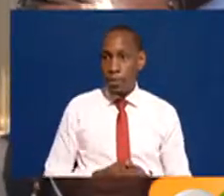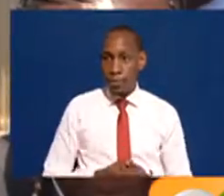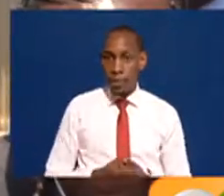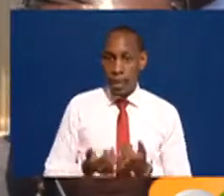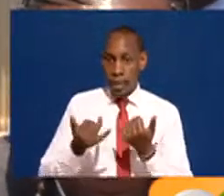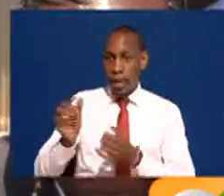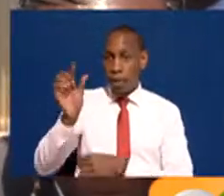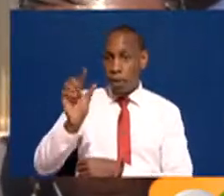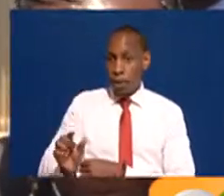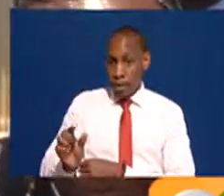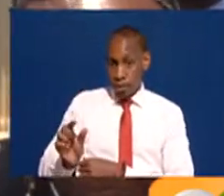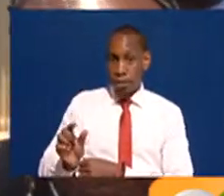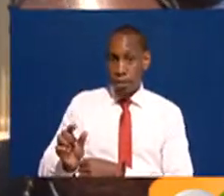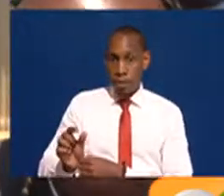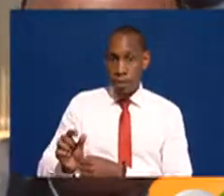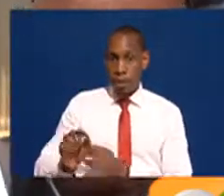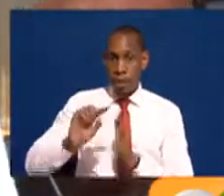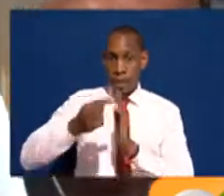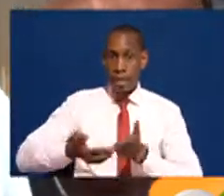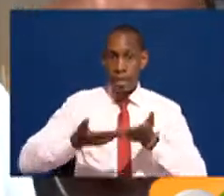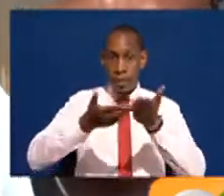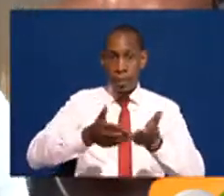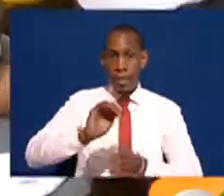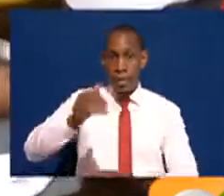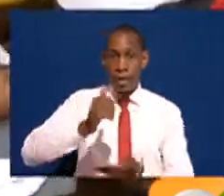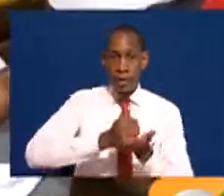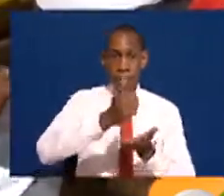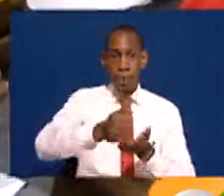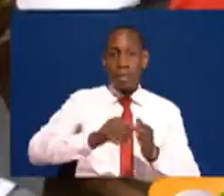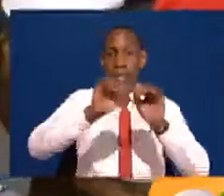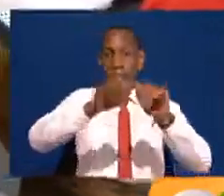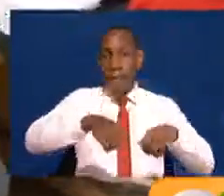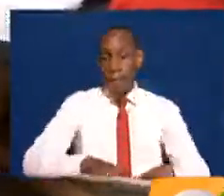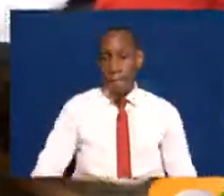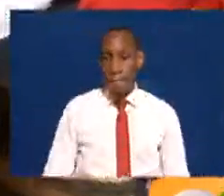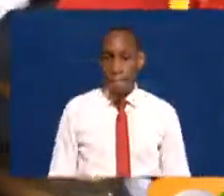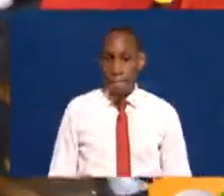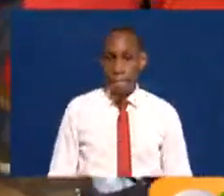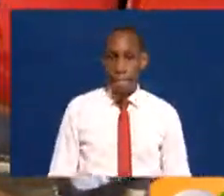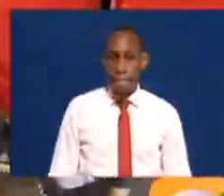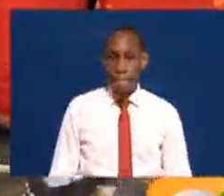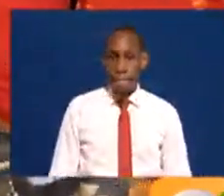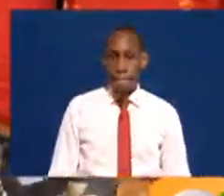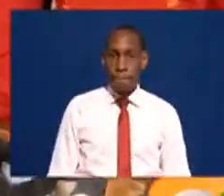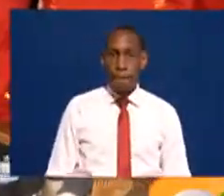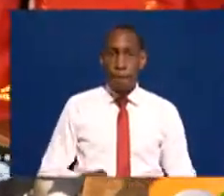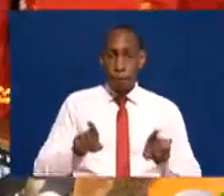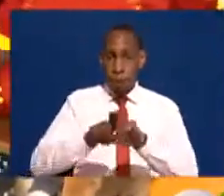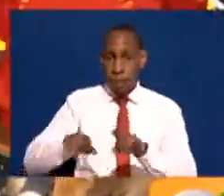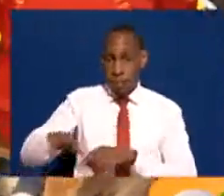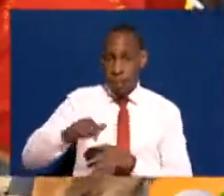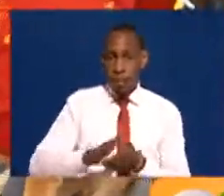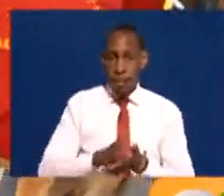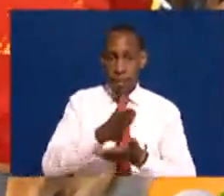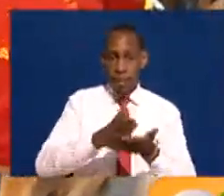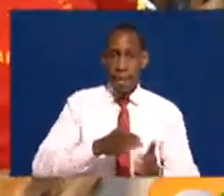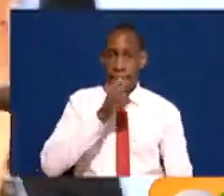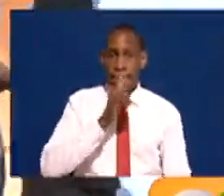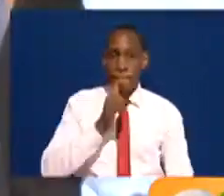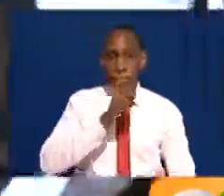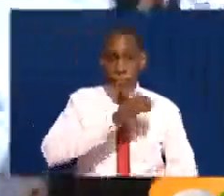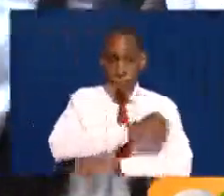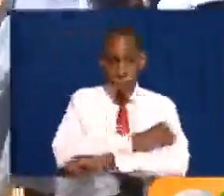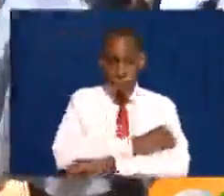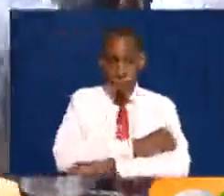Then the region will take them to the counties for posting. In the same region, a section of private schools,